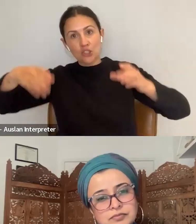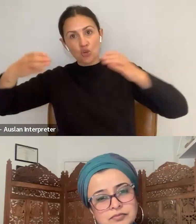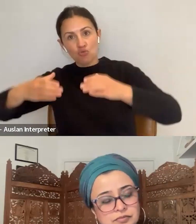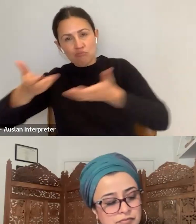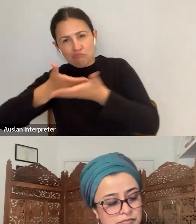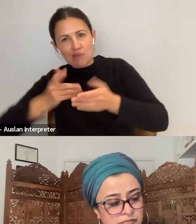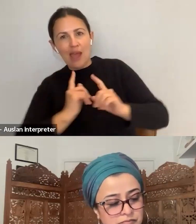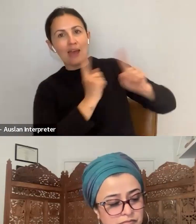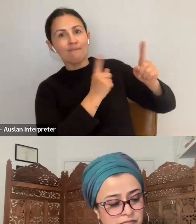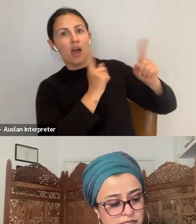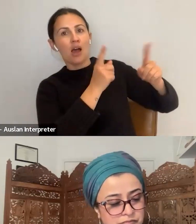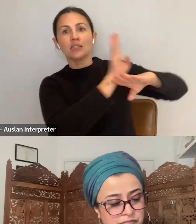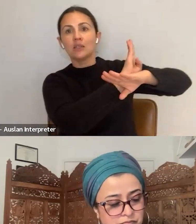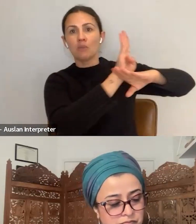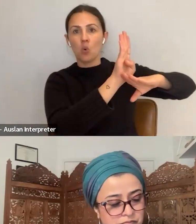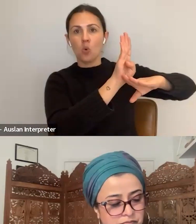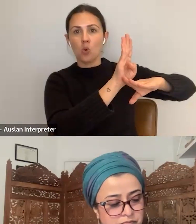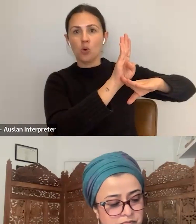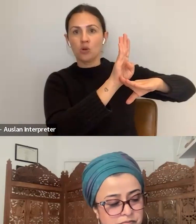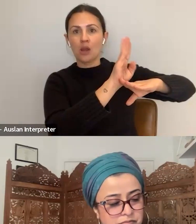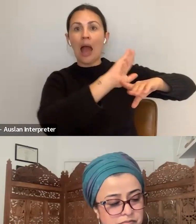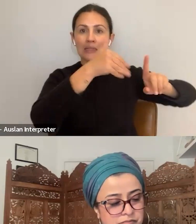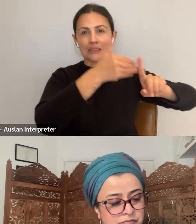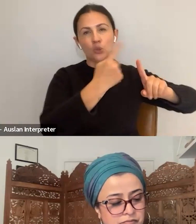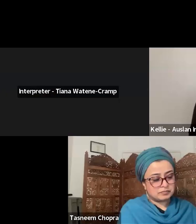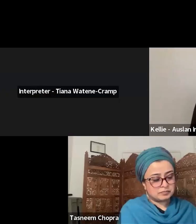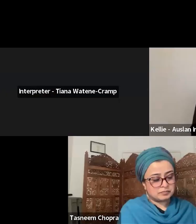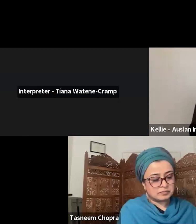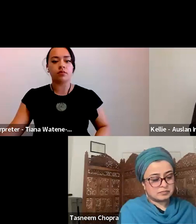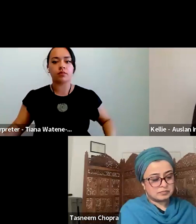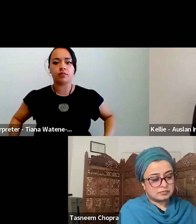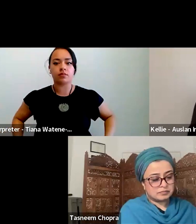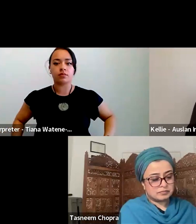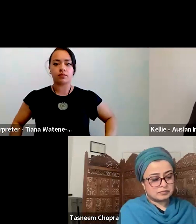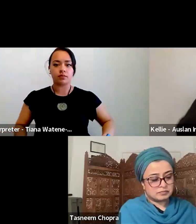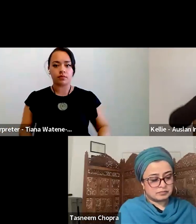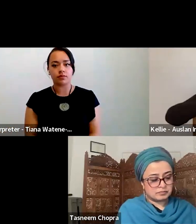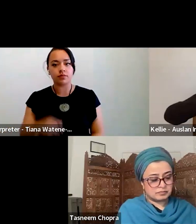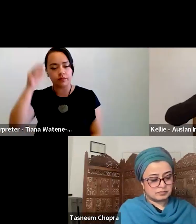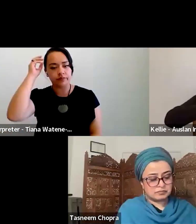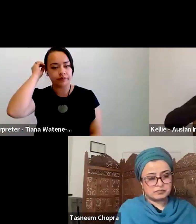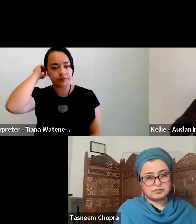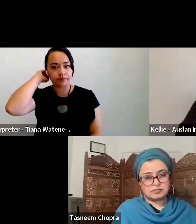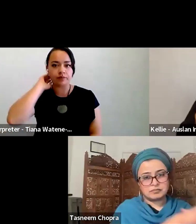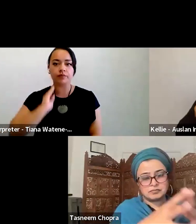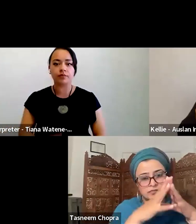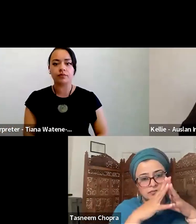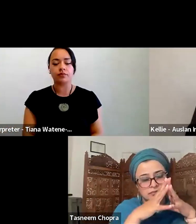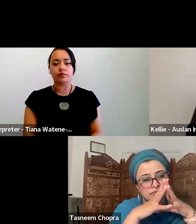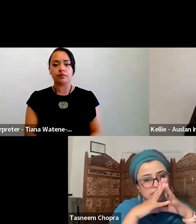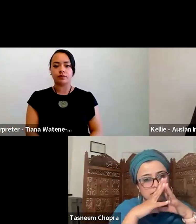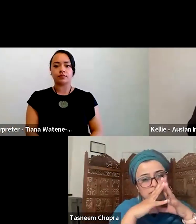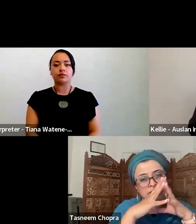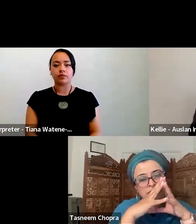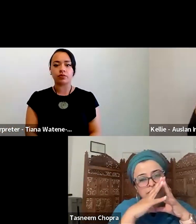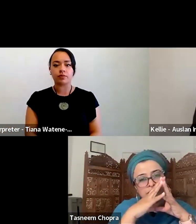as stopgap measures while the board actually ensures that they're attempting to make themselves culturally safer, because a board will